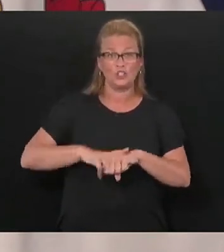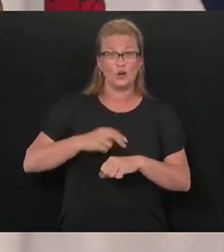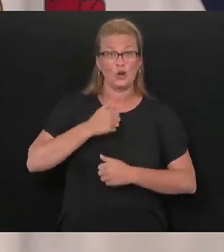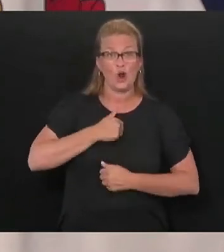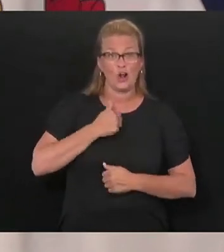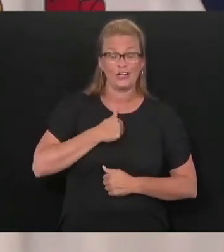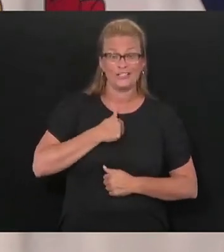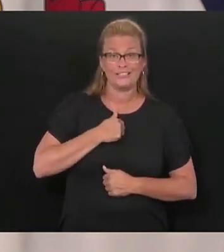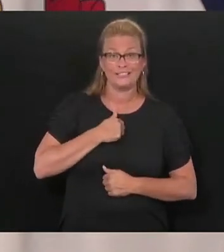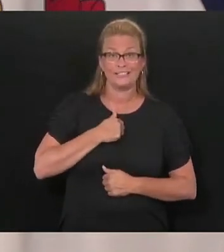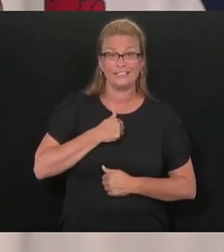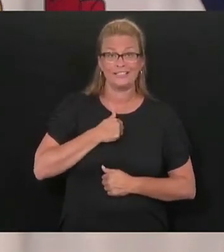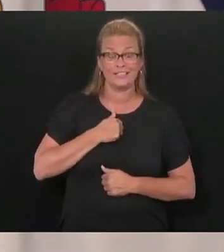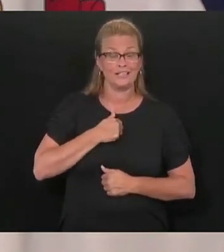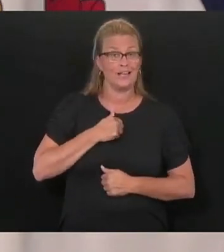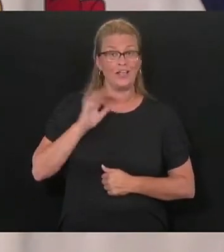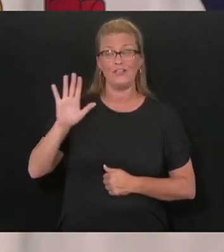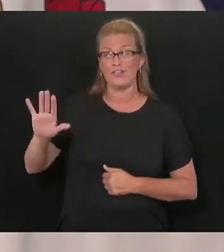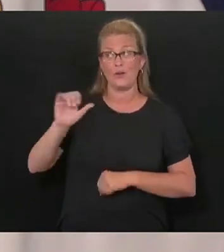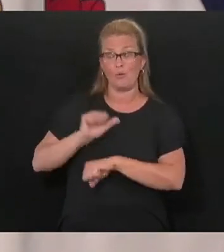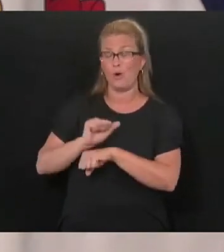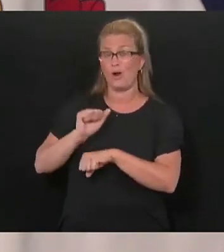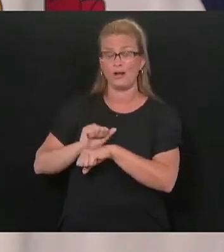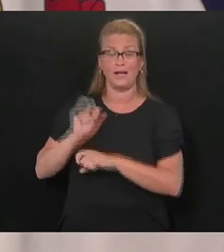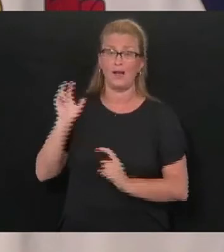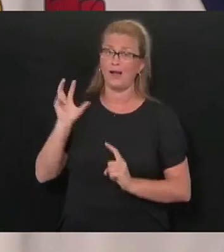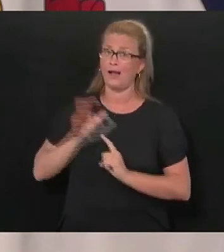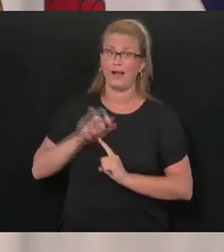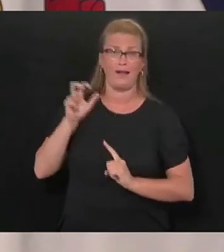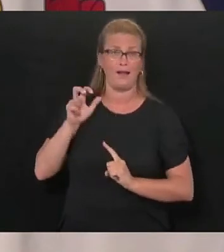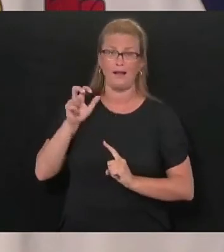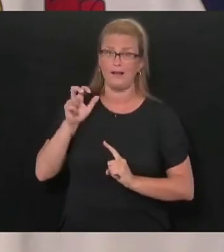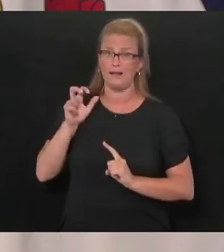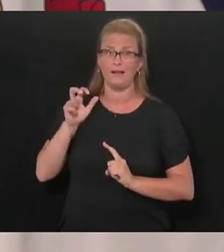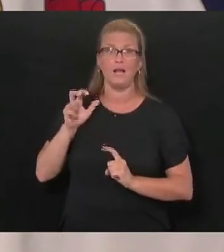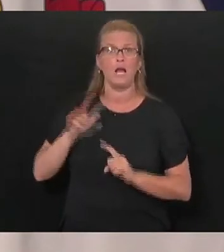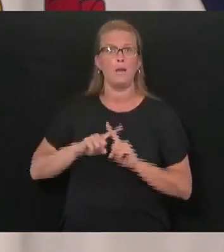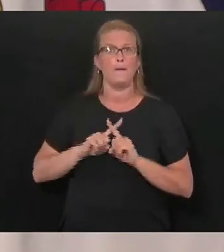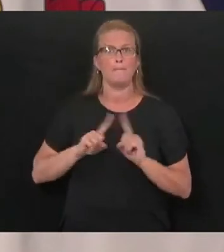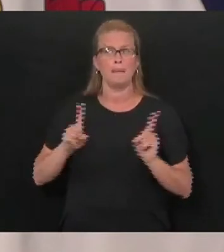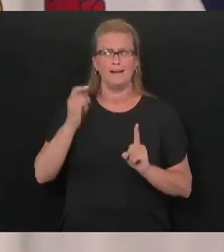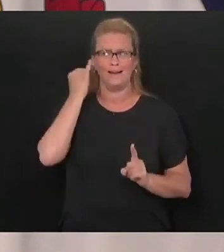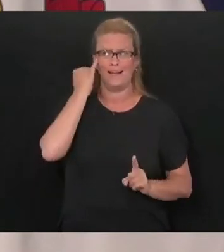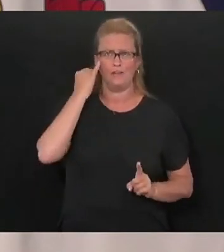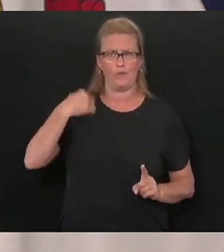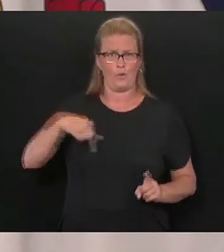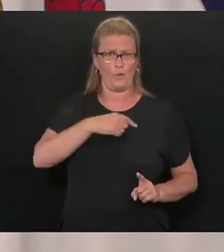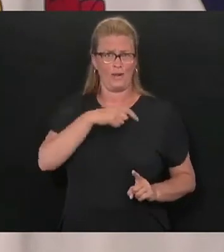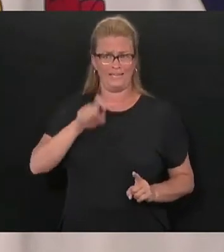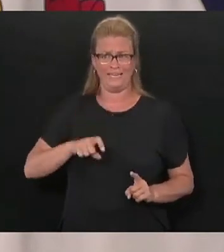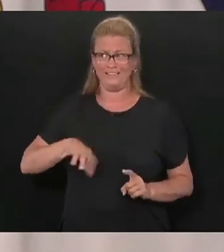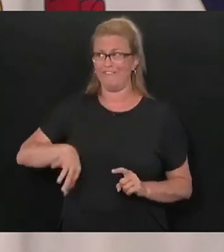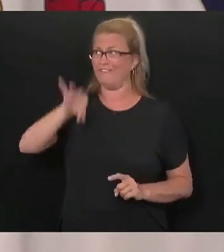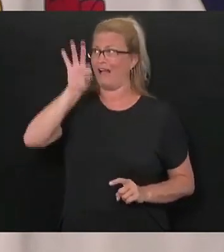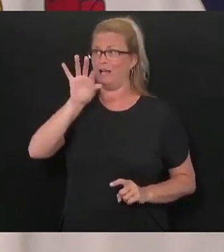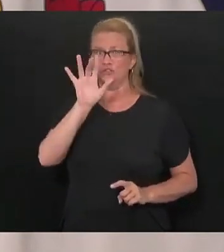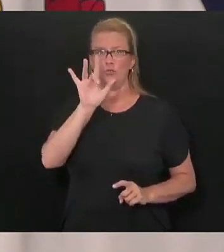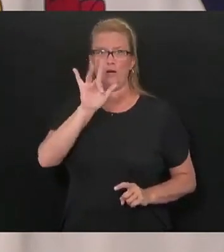done is unbelievable. And some way, somehow, if we've got to find the 25% of the dollars, we'll find